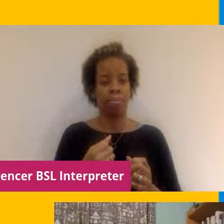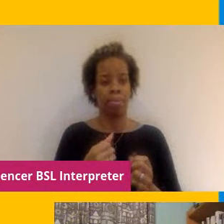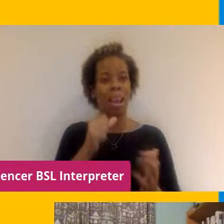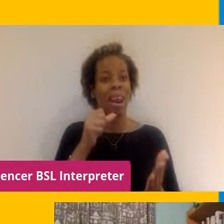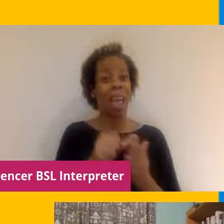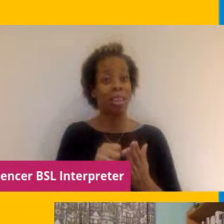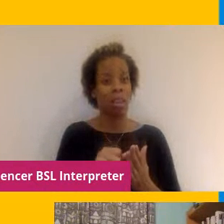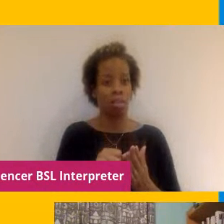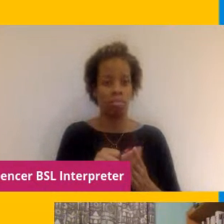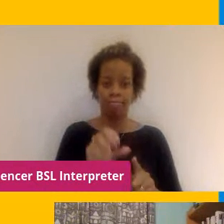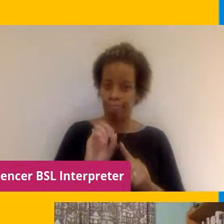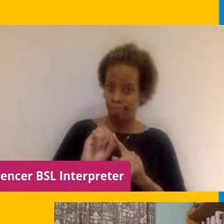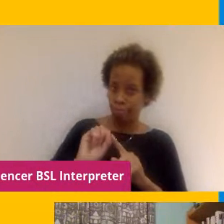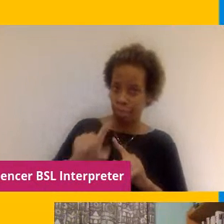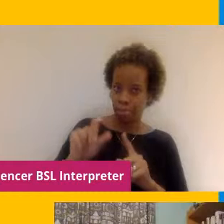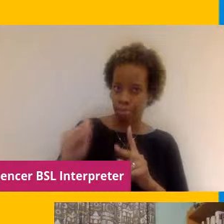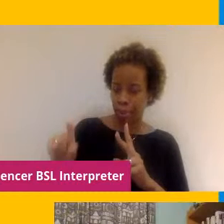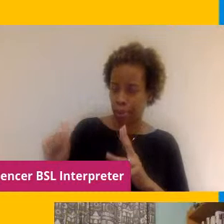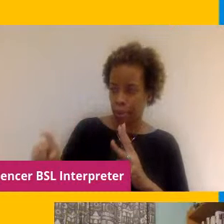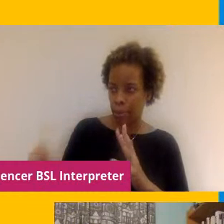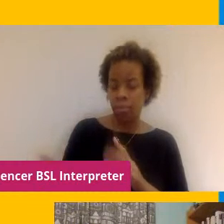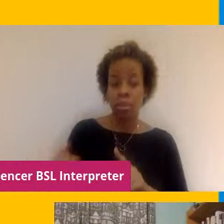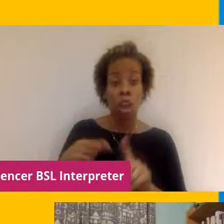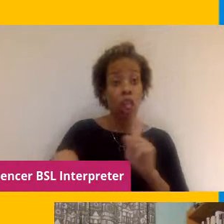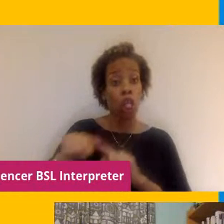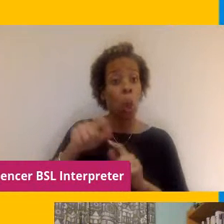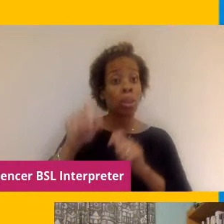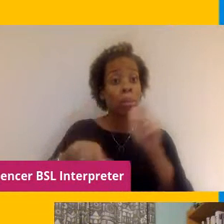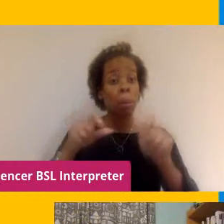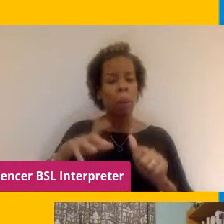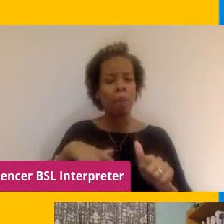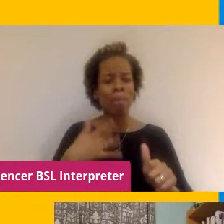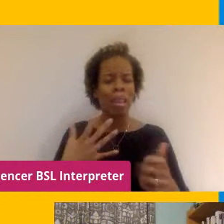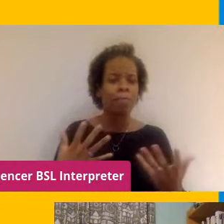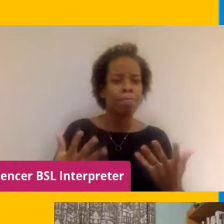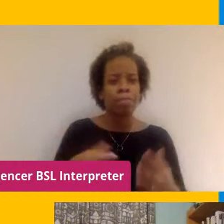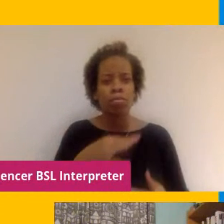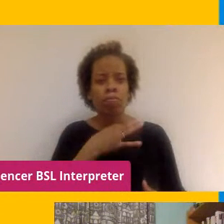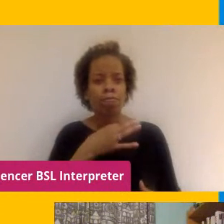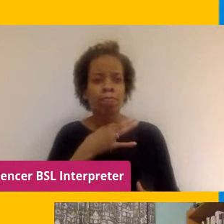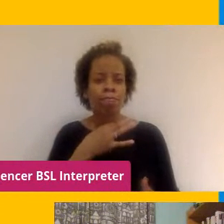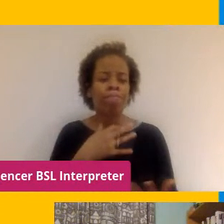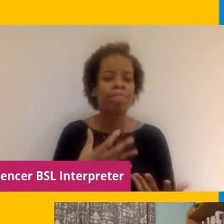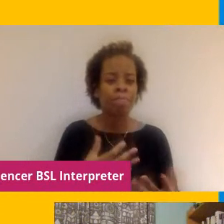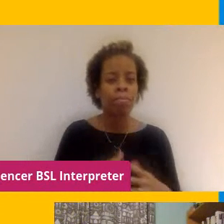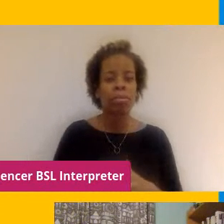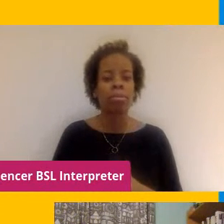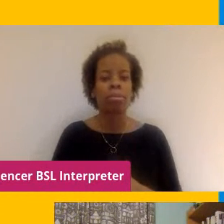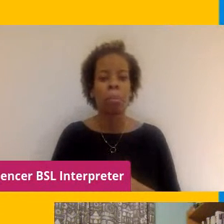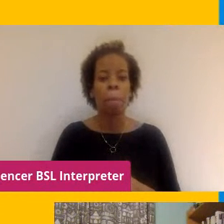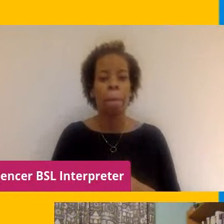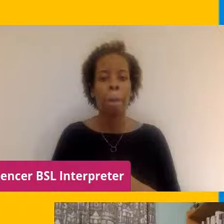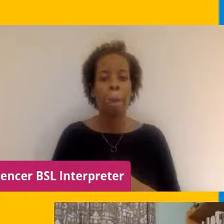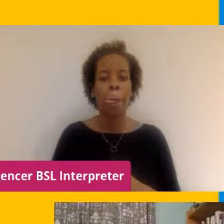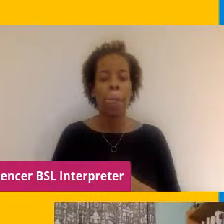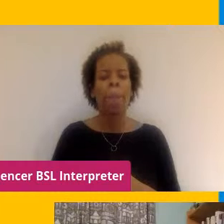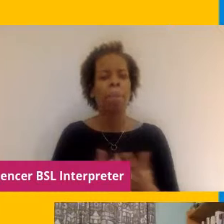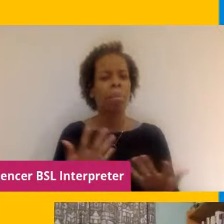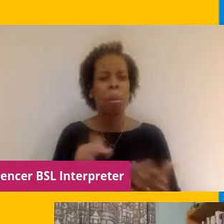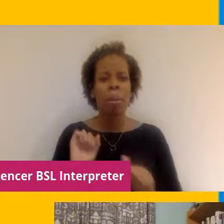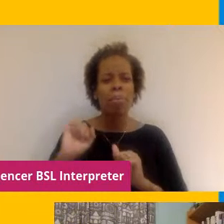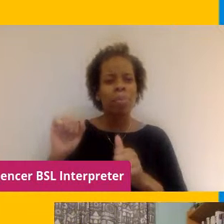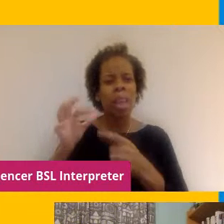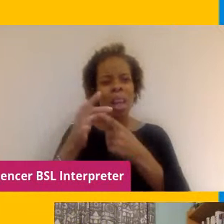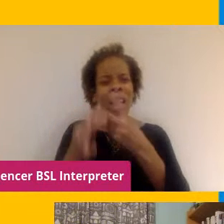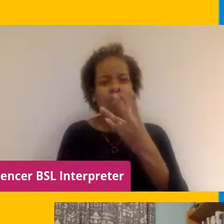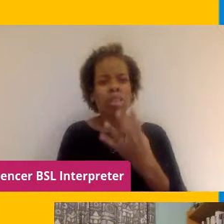at increased risk due to either, you know, inadequacies of their local risk assessment or particular characteristics they have that